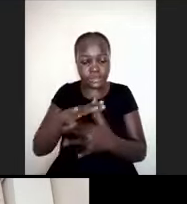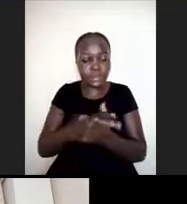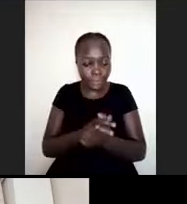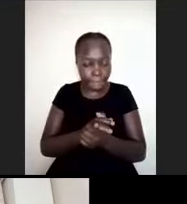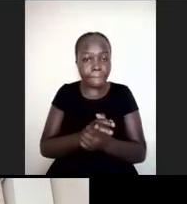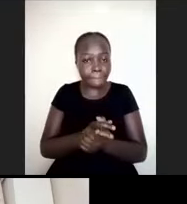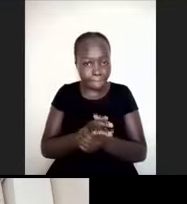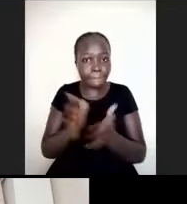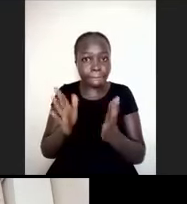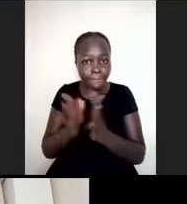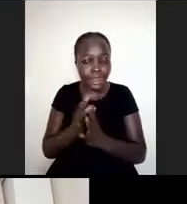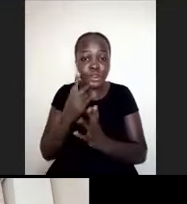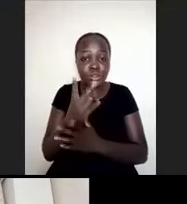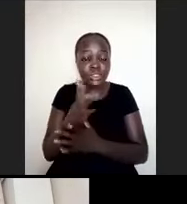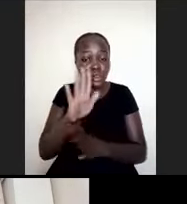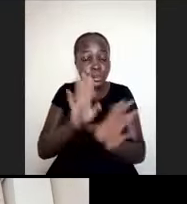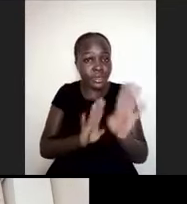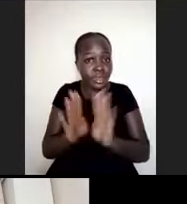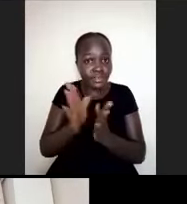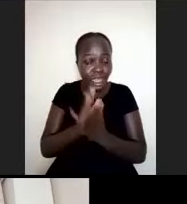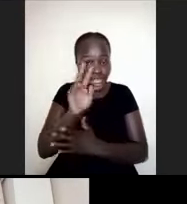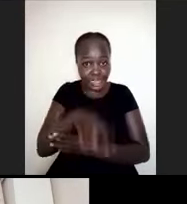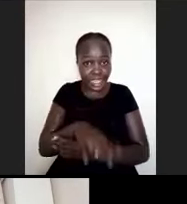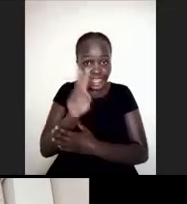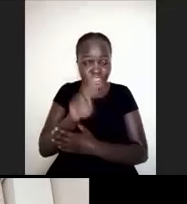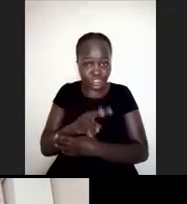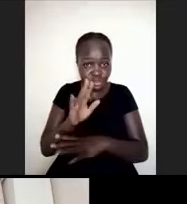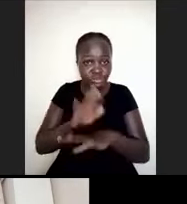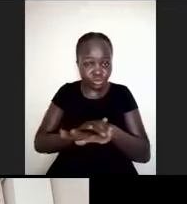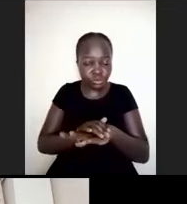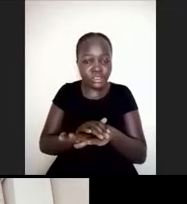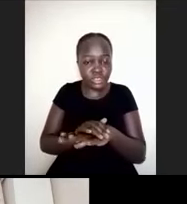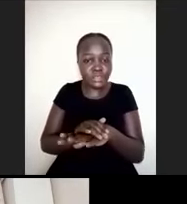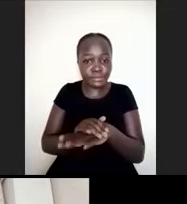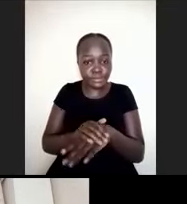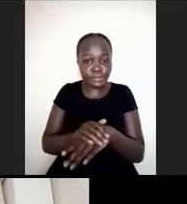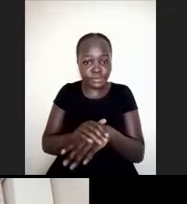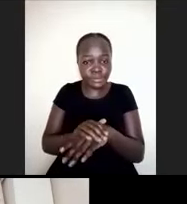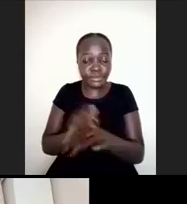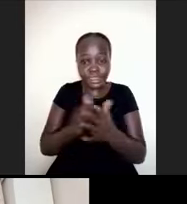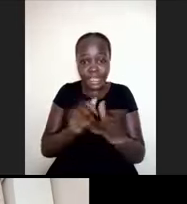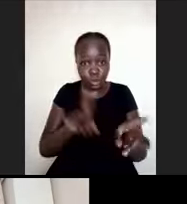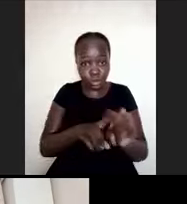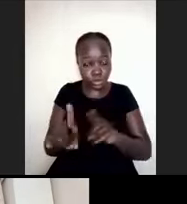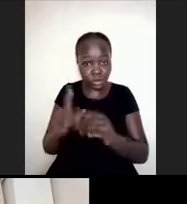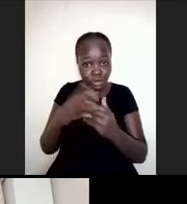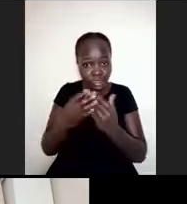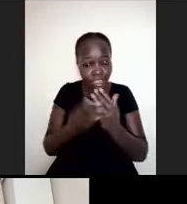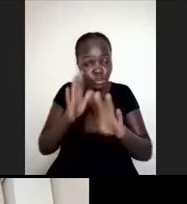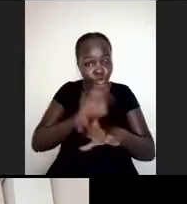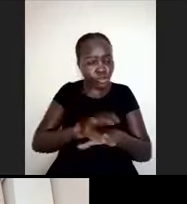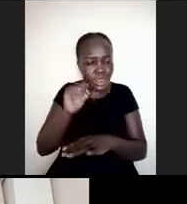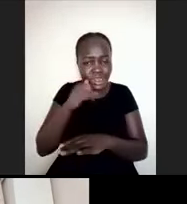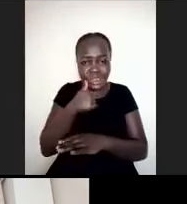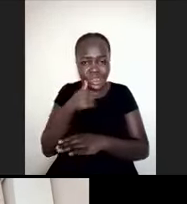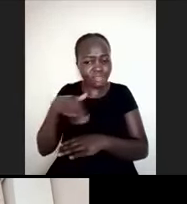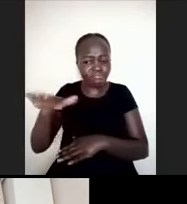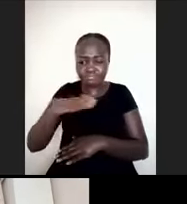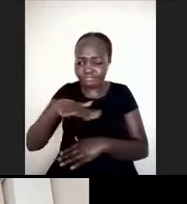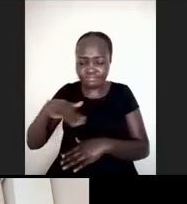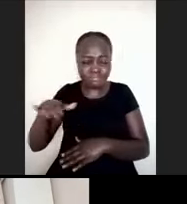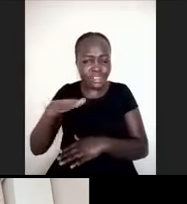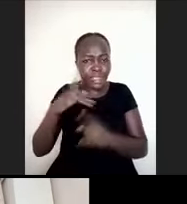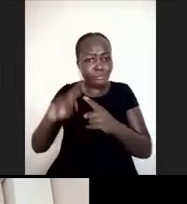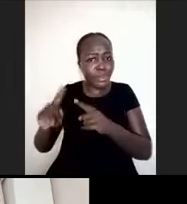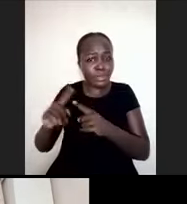your behavior and your attitude is good. That even creates just a good, nice atmosphere in the house. And they would